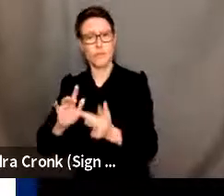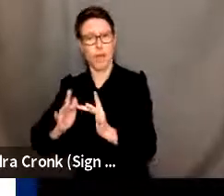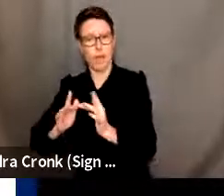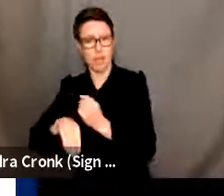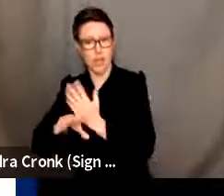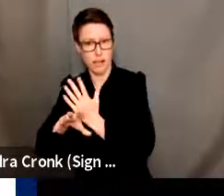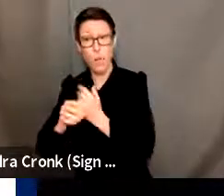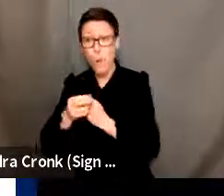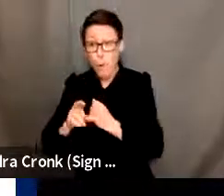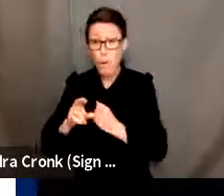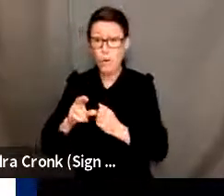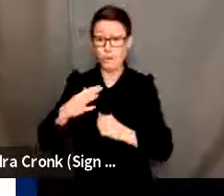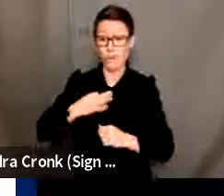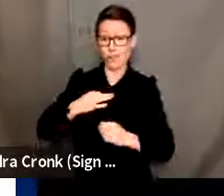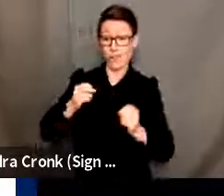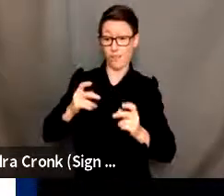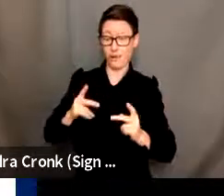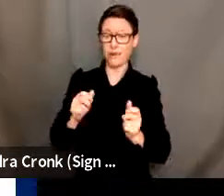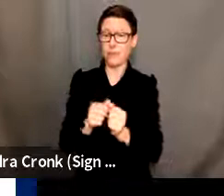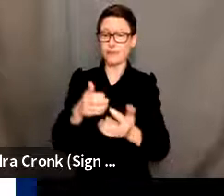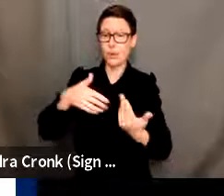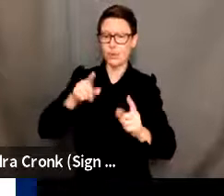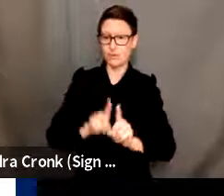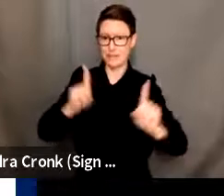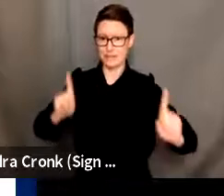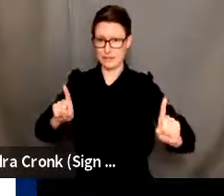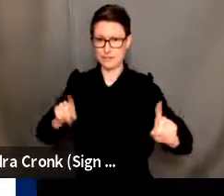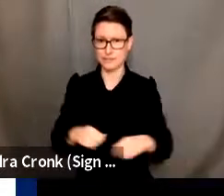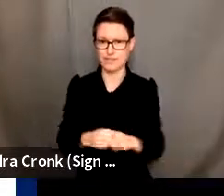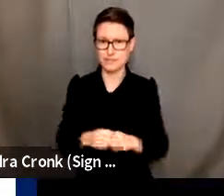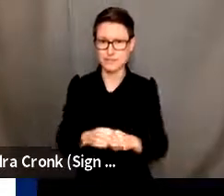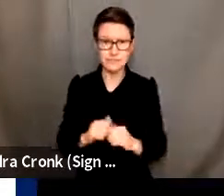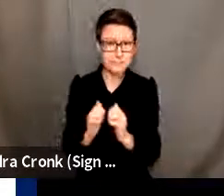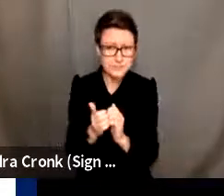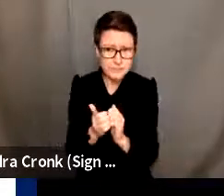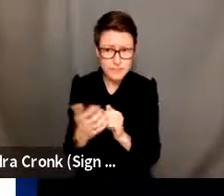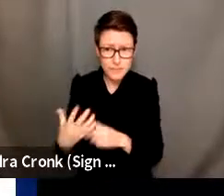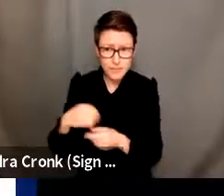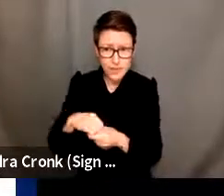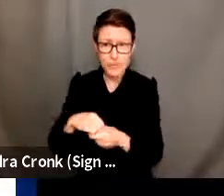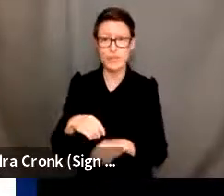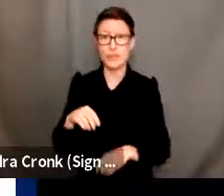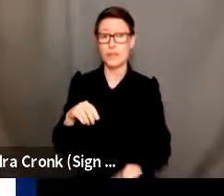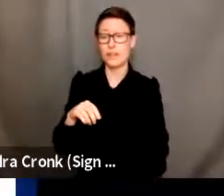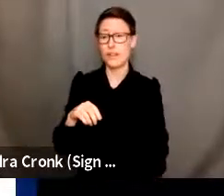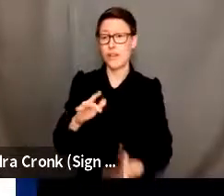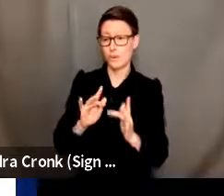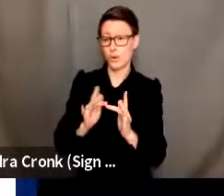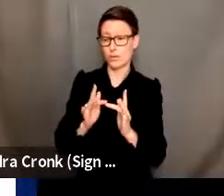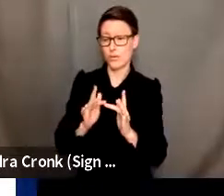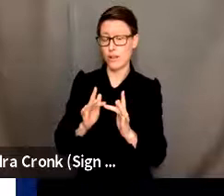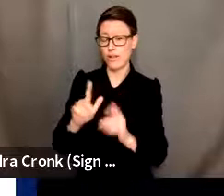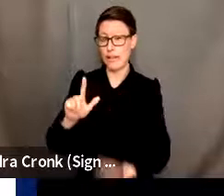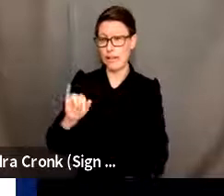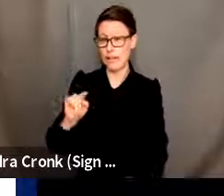volunteer opportunities. So a few of the ways that you can get involved include our virtual literacy mentoring, which you can see a picture on the left.